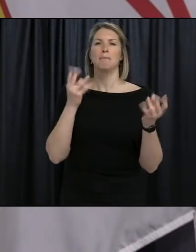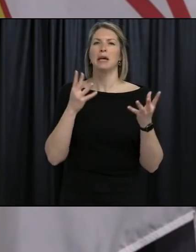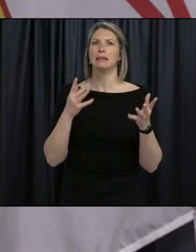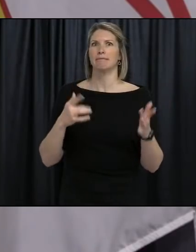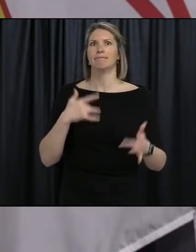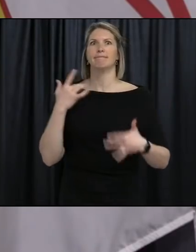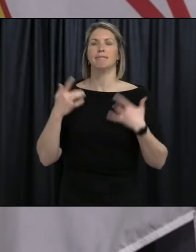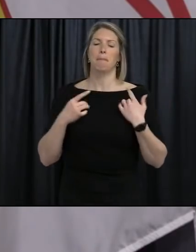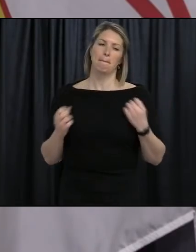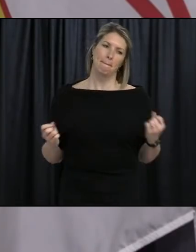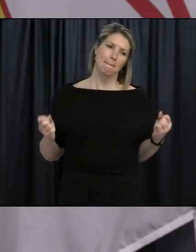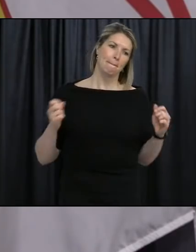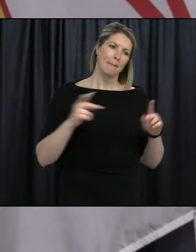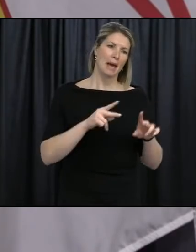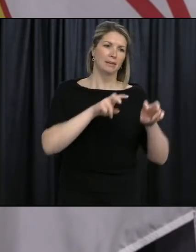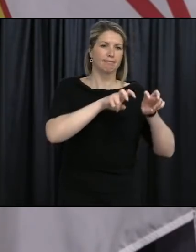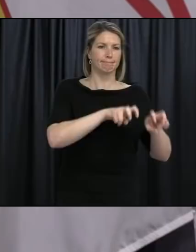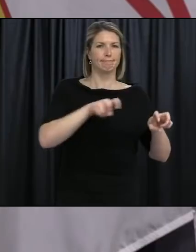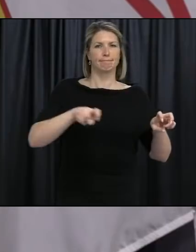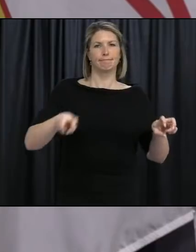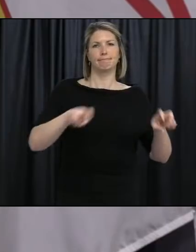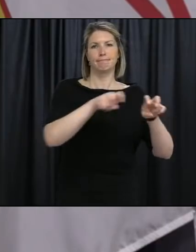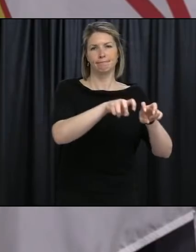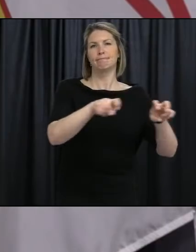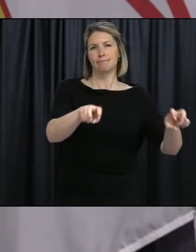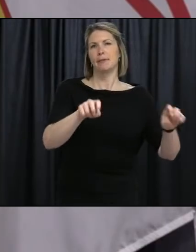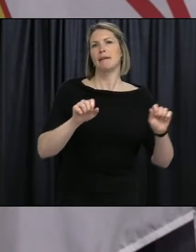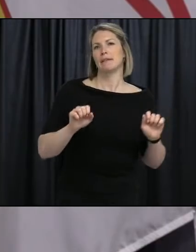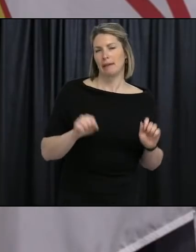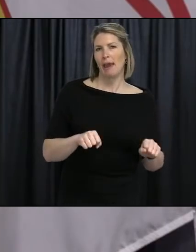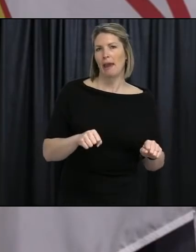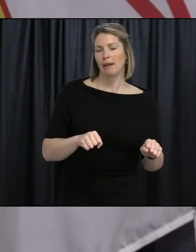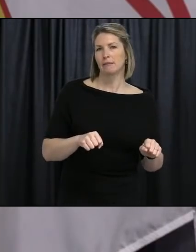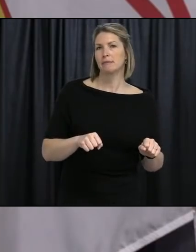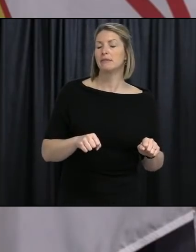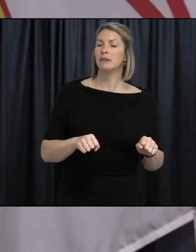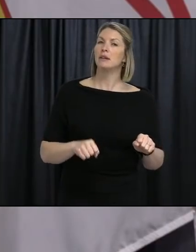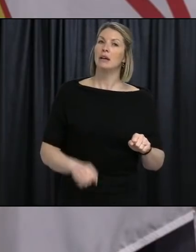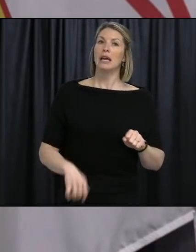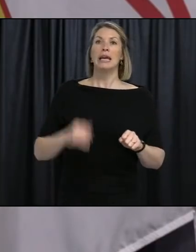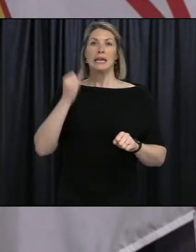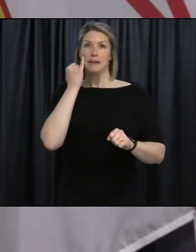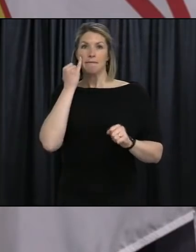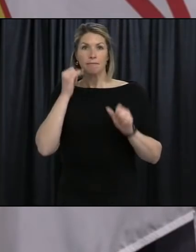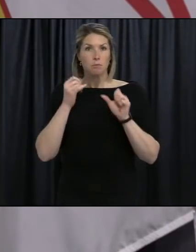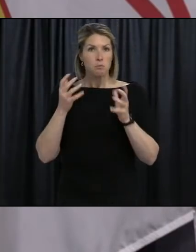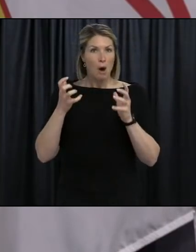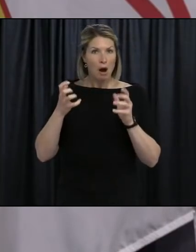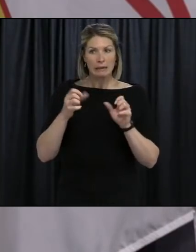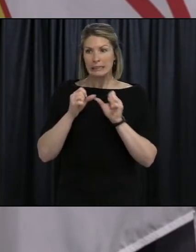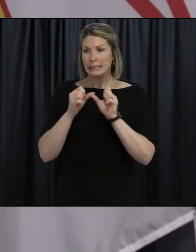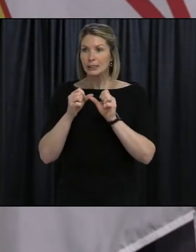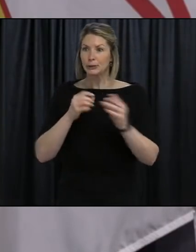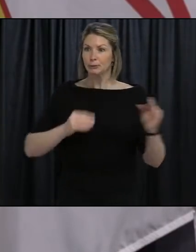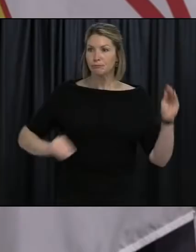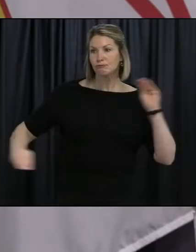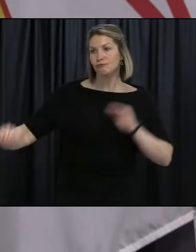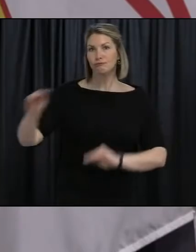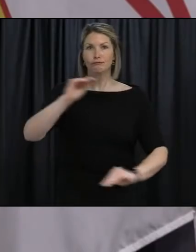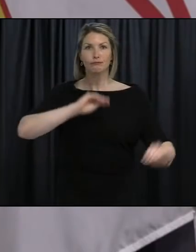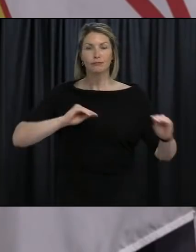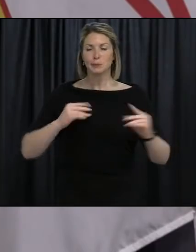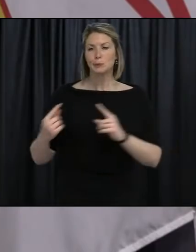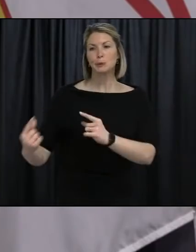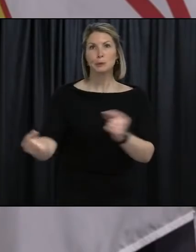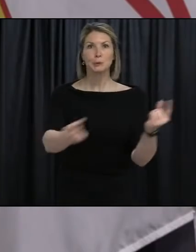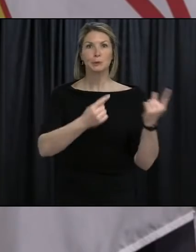please remember that while we are able to move about more freely than others, we can only continue to do so if we all continue to abide by the basic rules